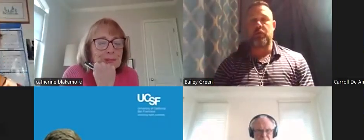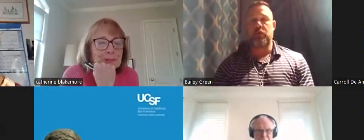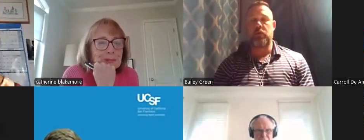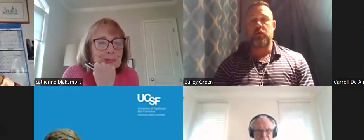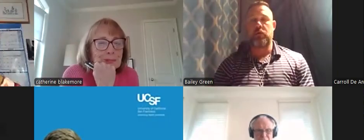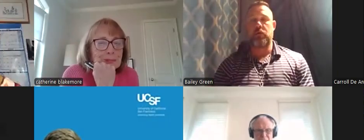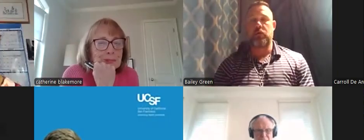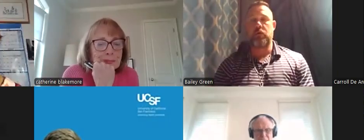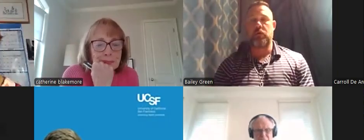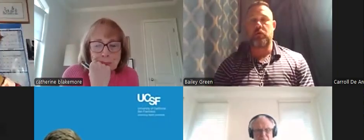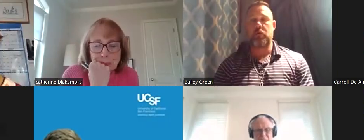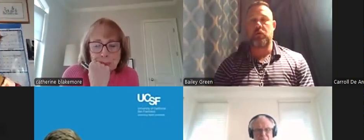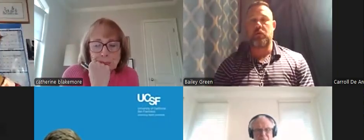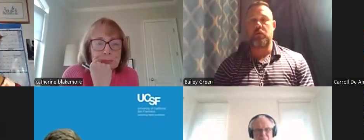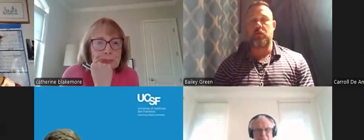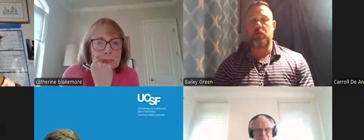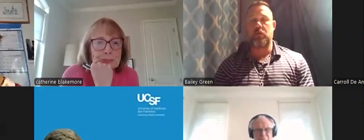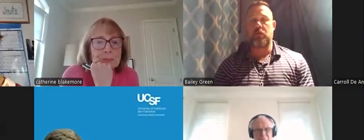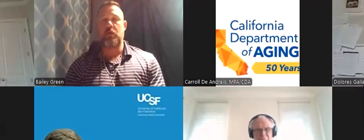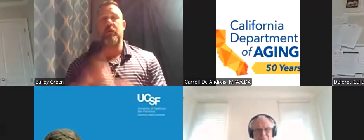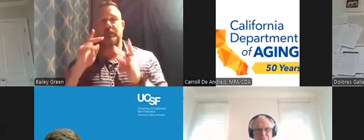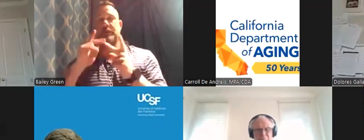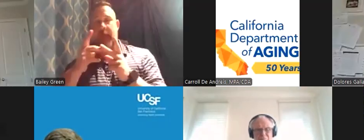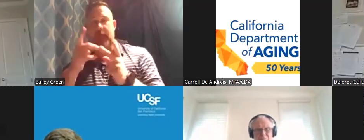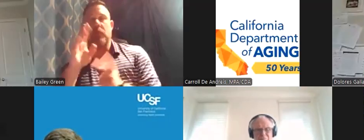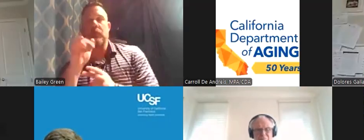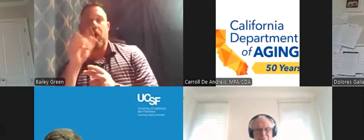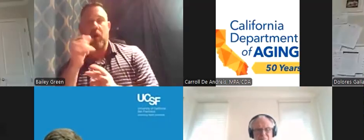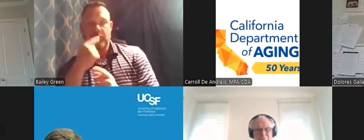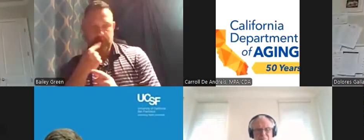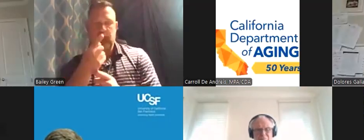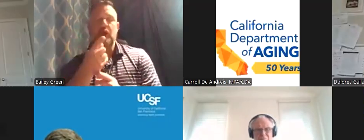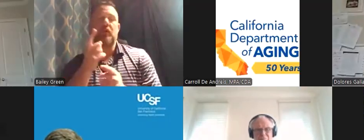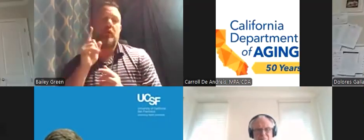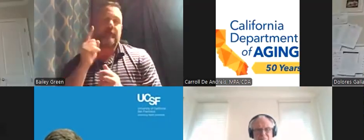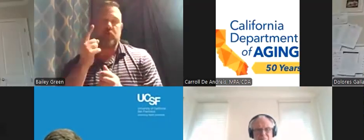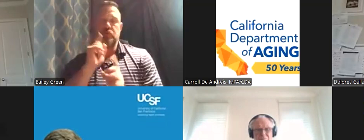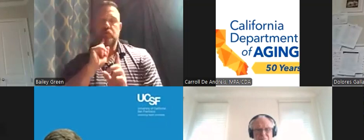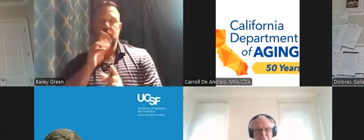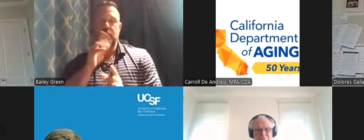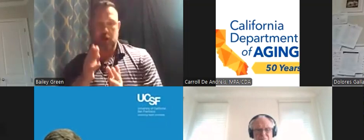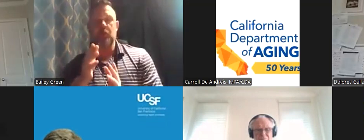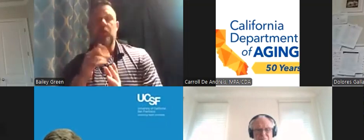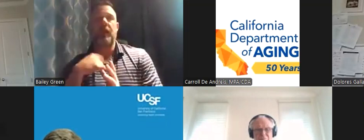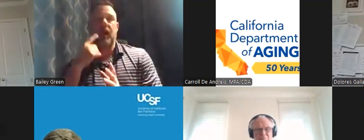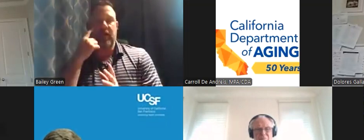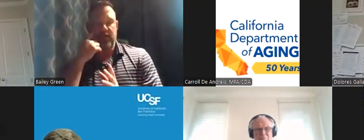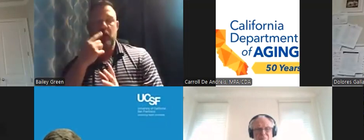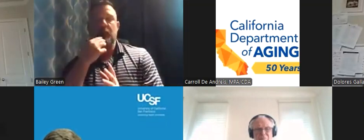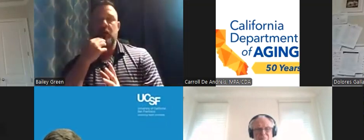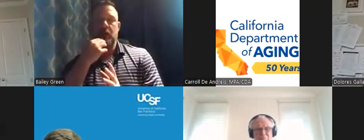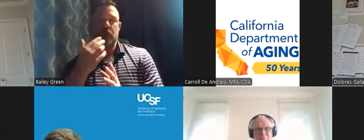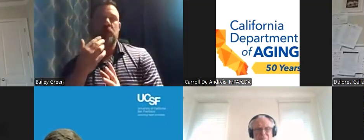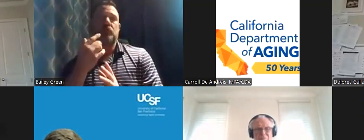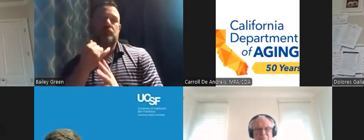Yeah, so I'd like to second what Barbara has said about the first responders, but I think it would be good to carve